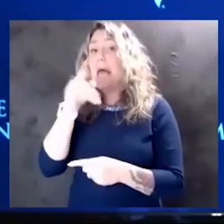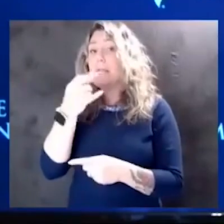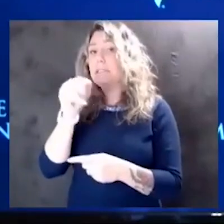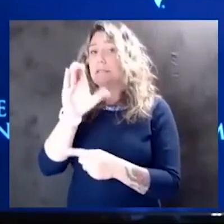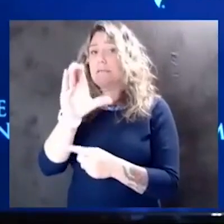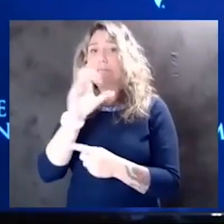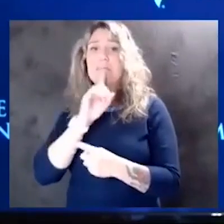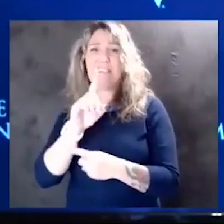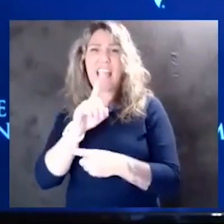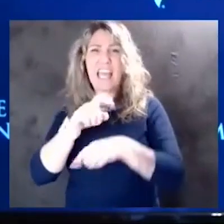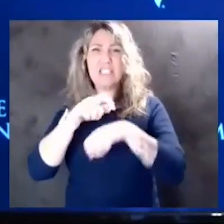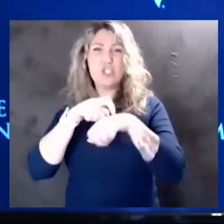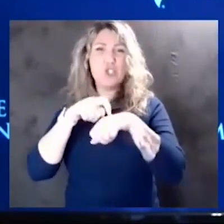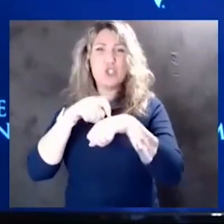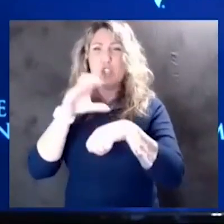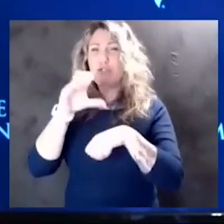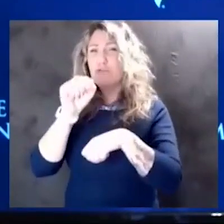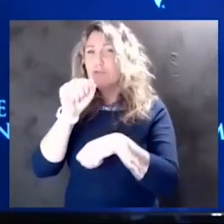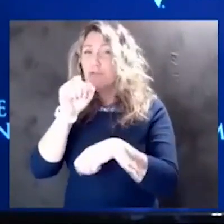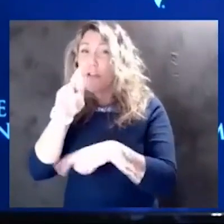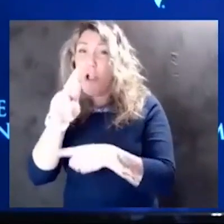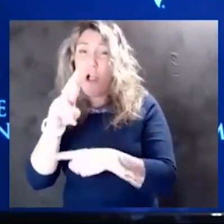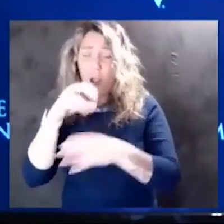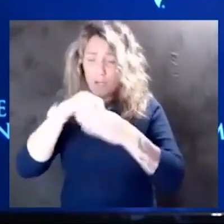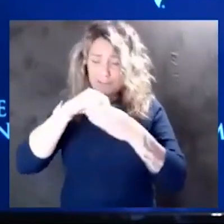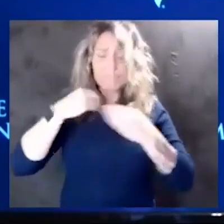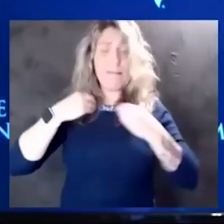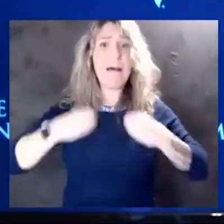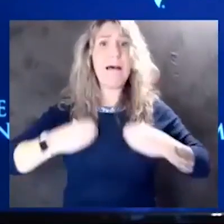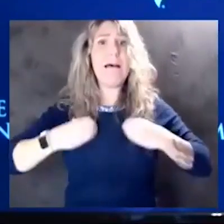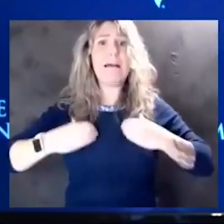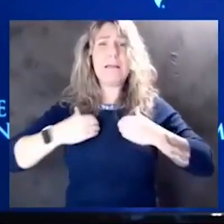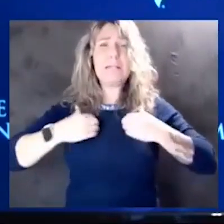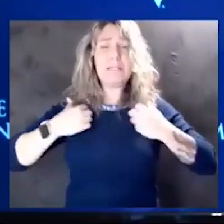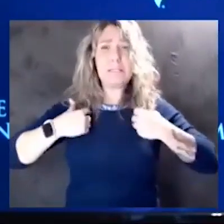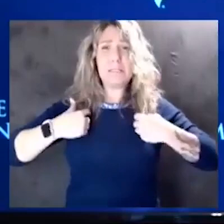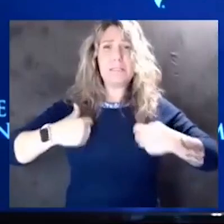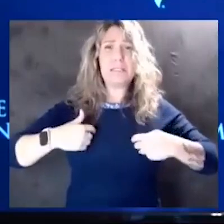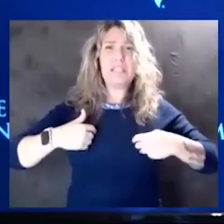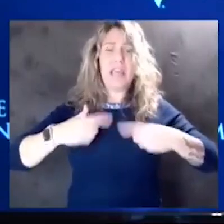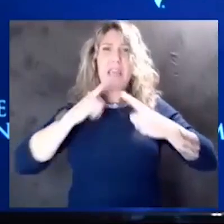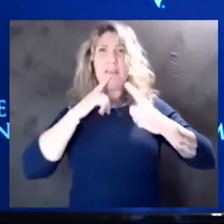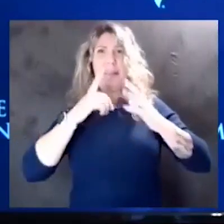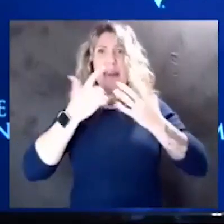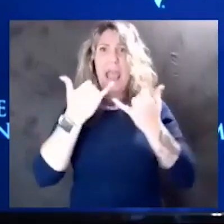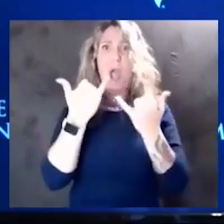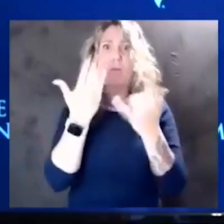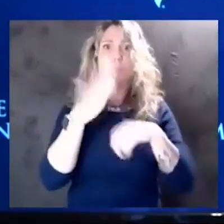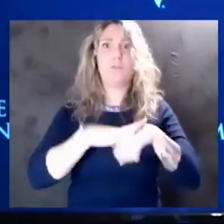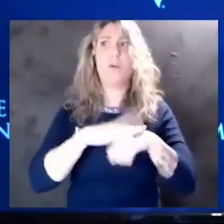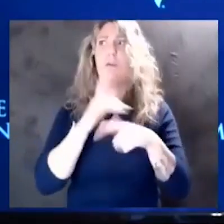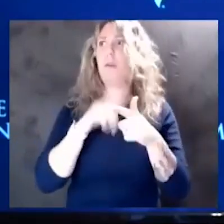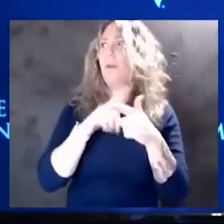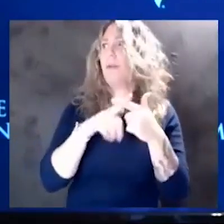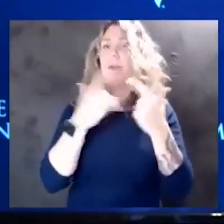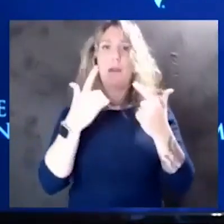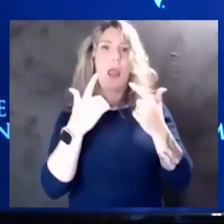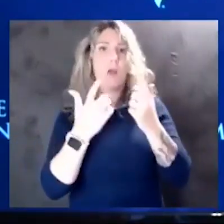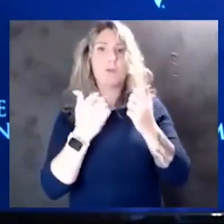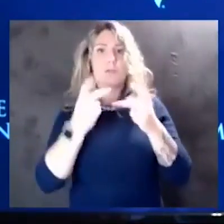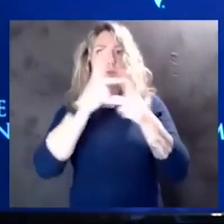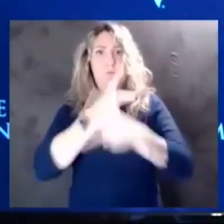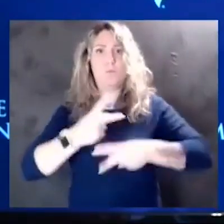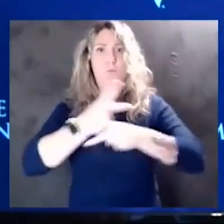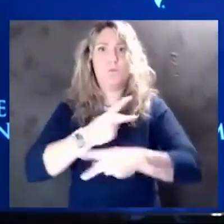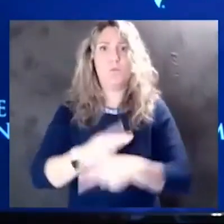some patients will continue to progress over time. It got turned on, and nothing can turn it off. And that's the same thing as what's